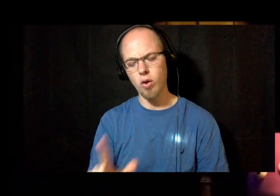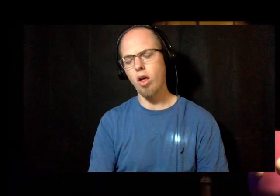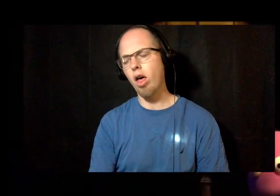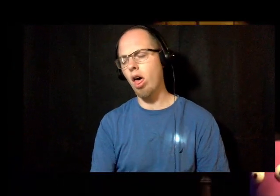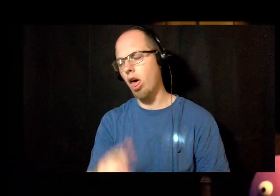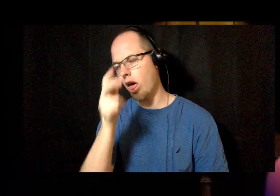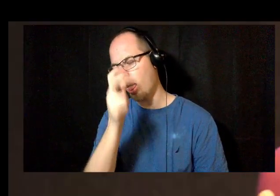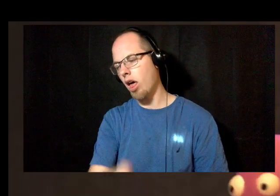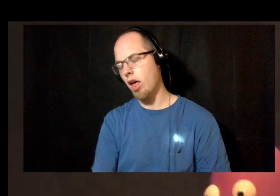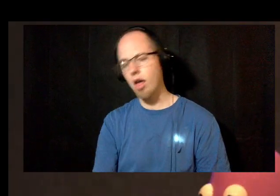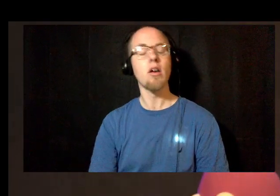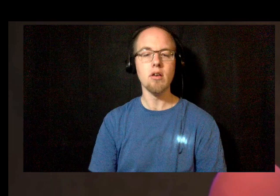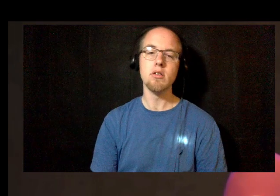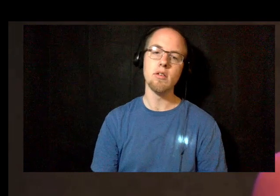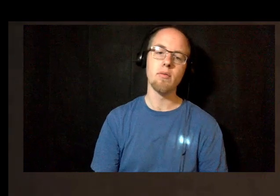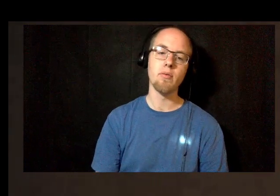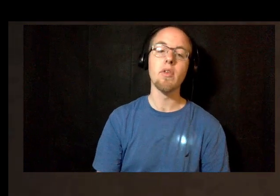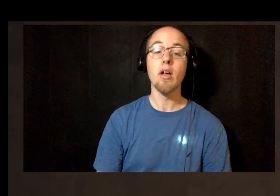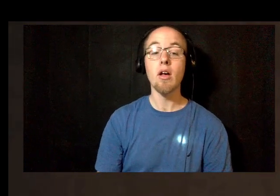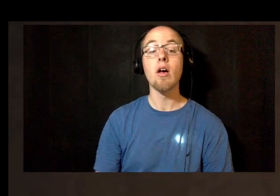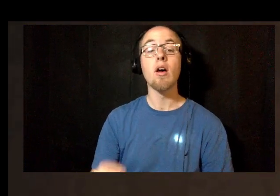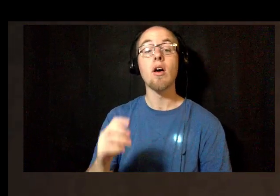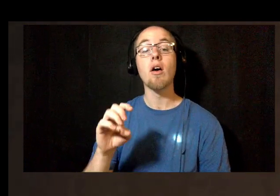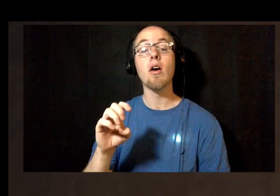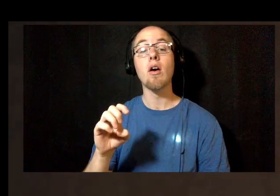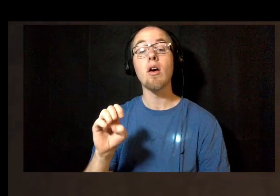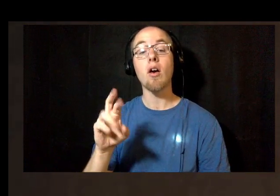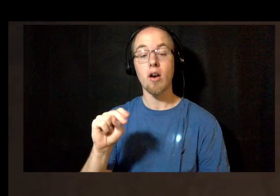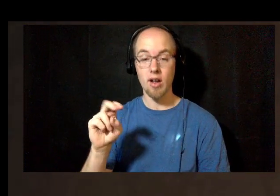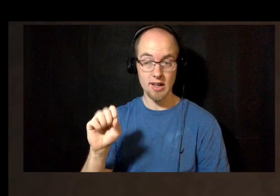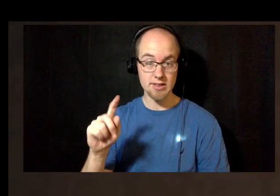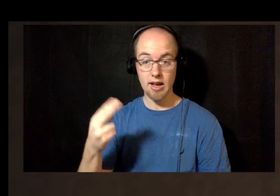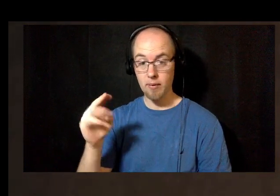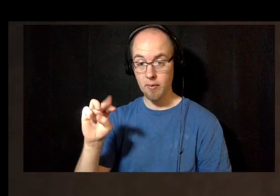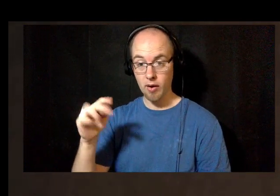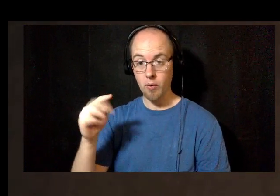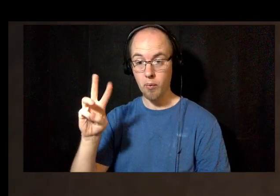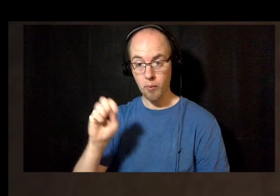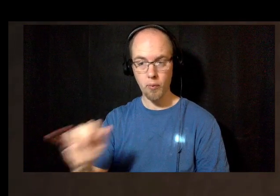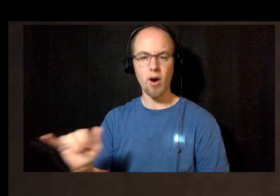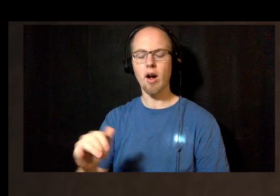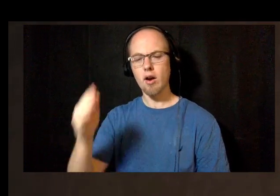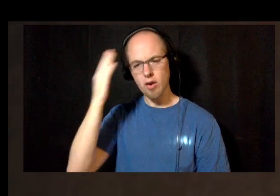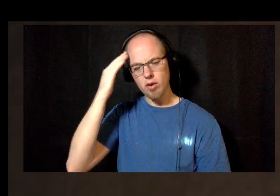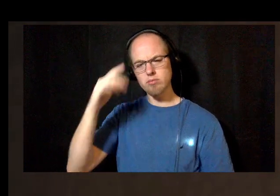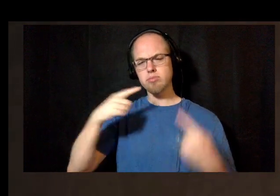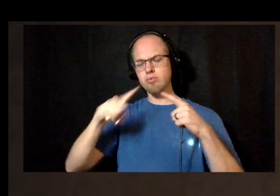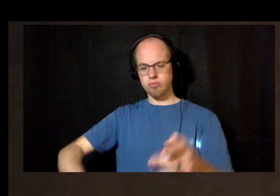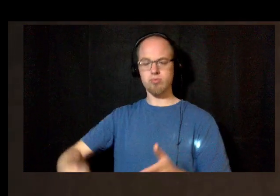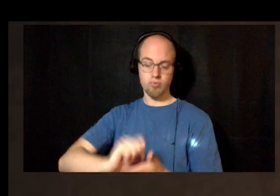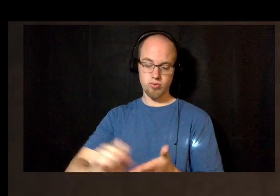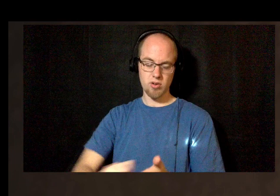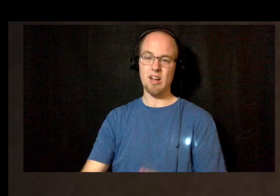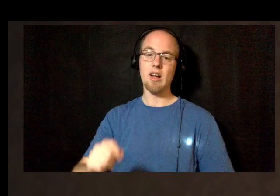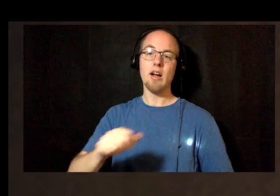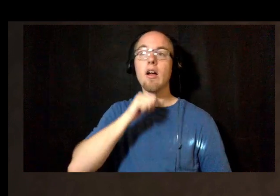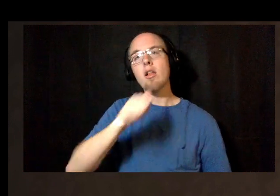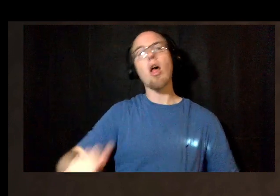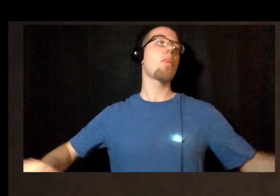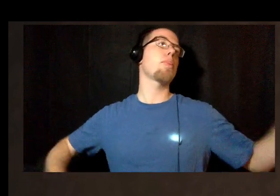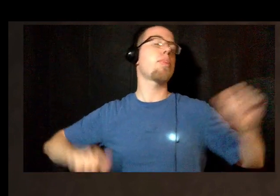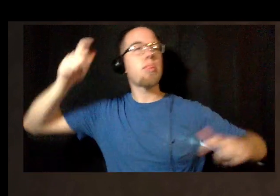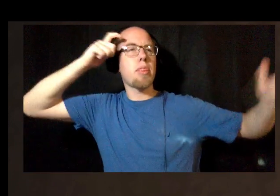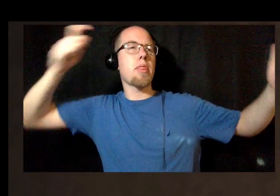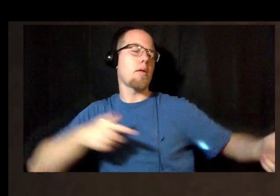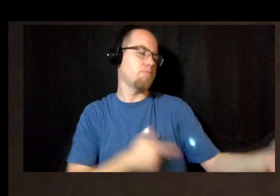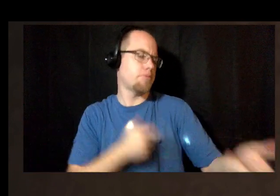yeah. Because Ernest Hemingway is remembered more for his literary talents than for being an insufferable cunt with a penchant for killing